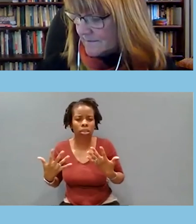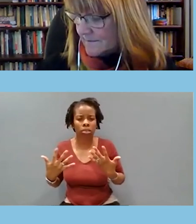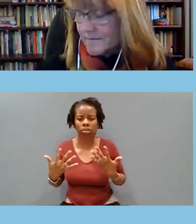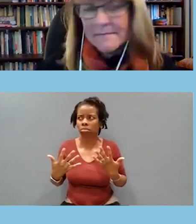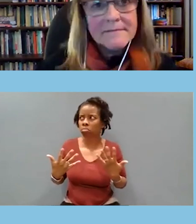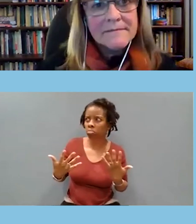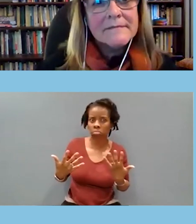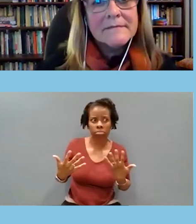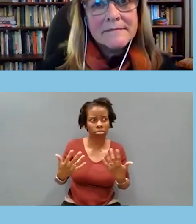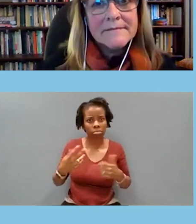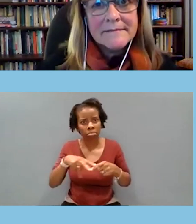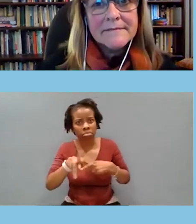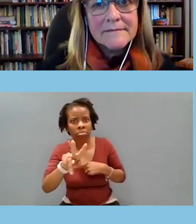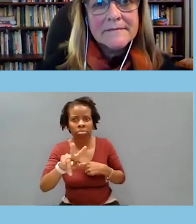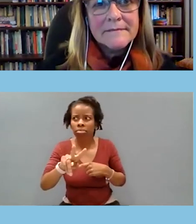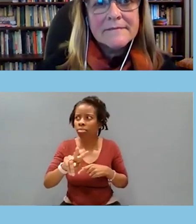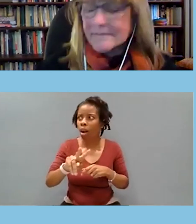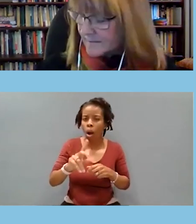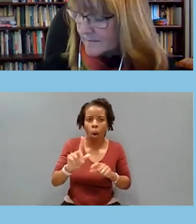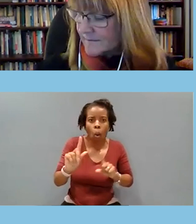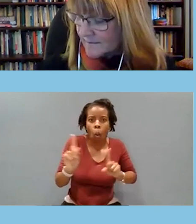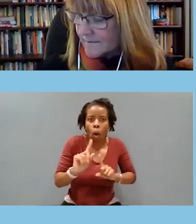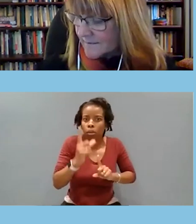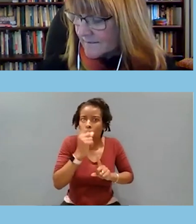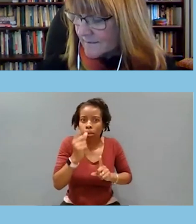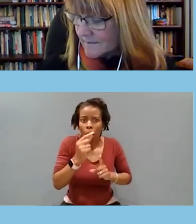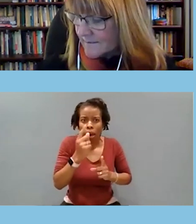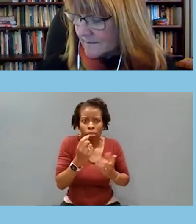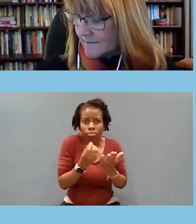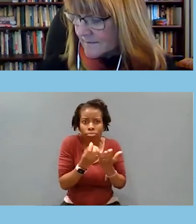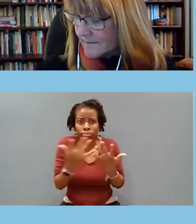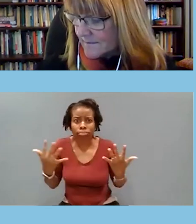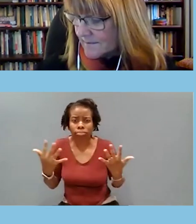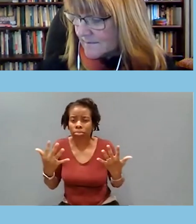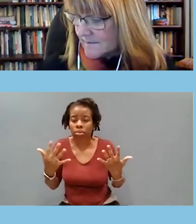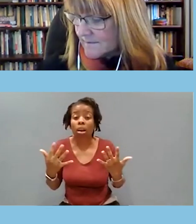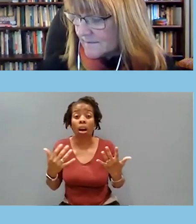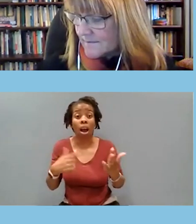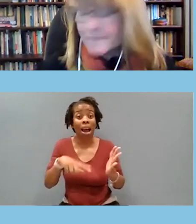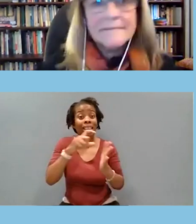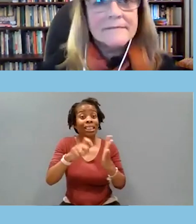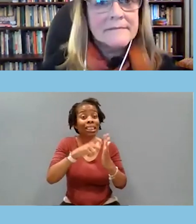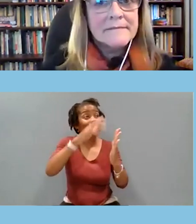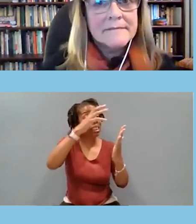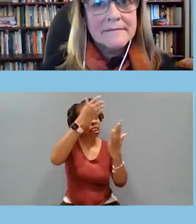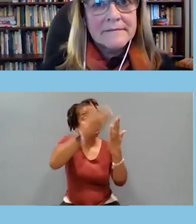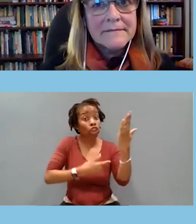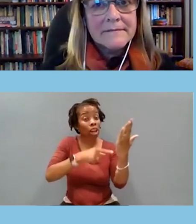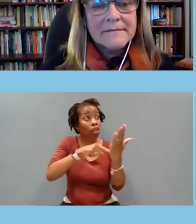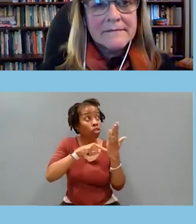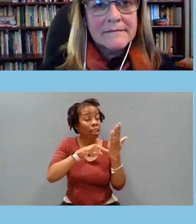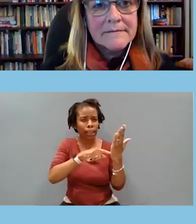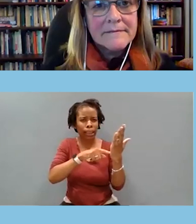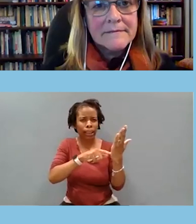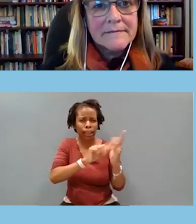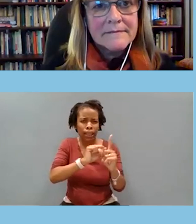go, and how does one train their dictionaries? And again, rested on